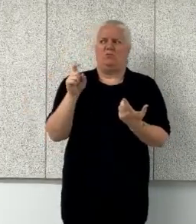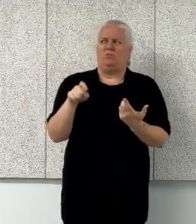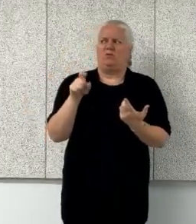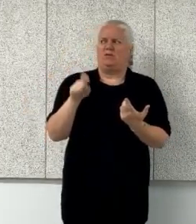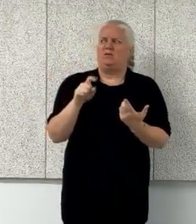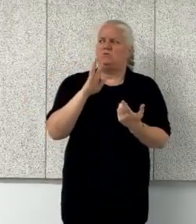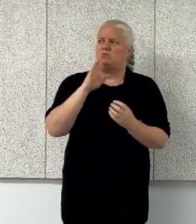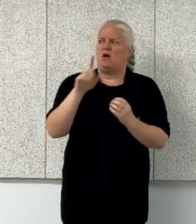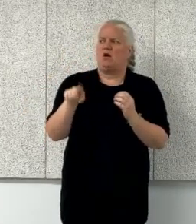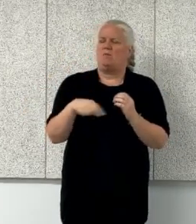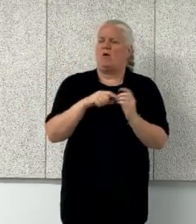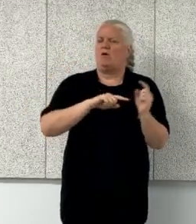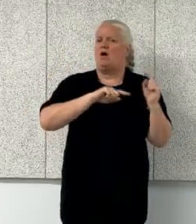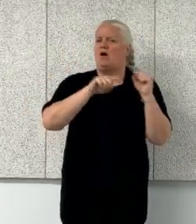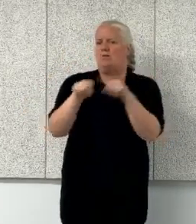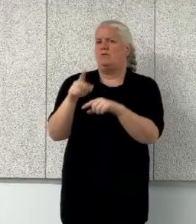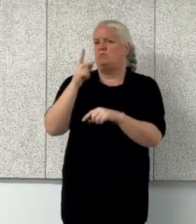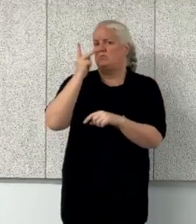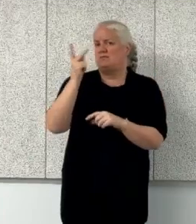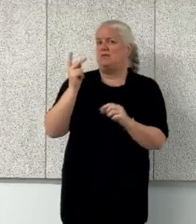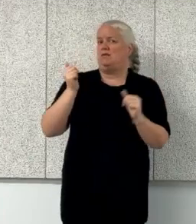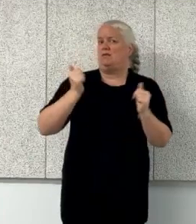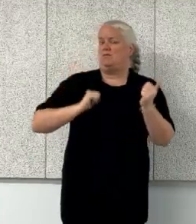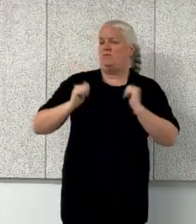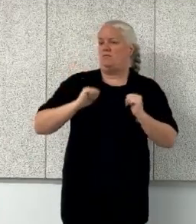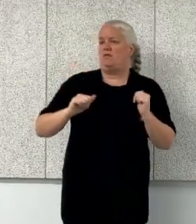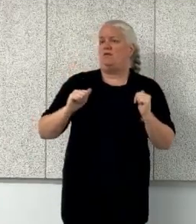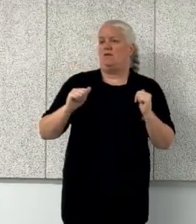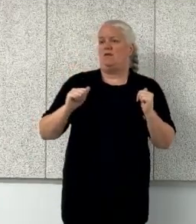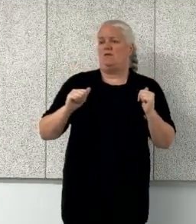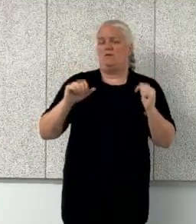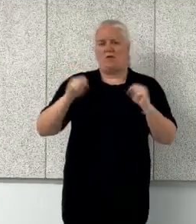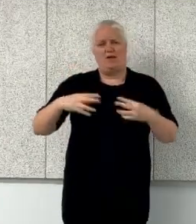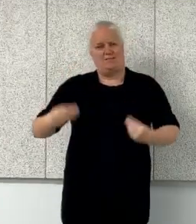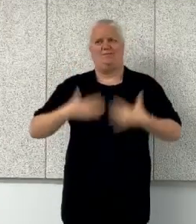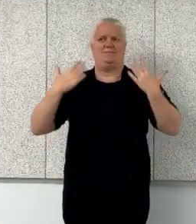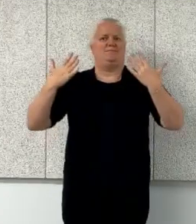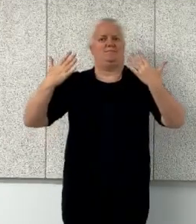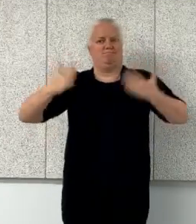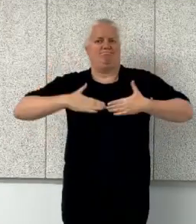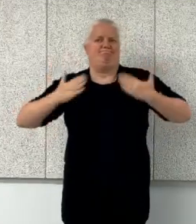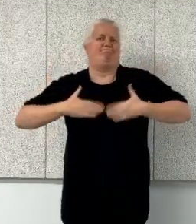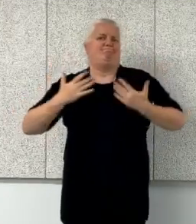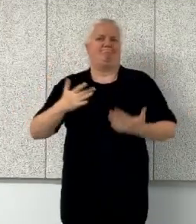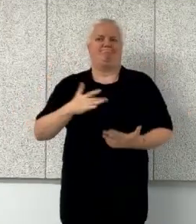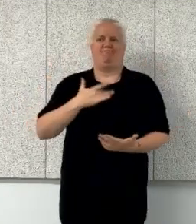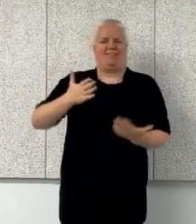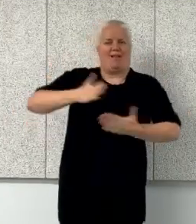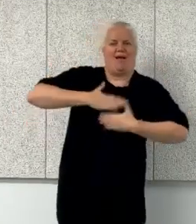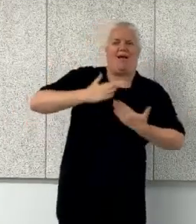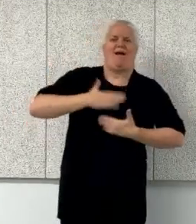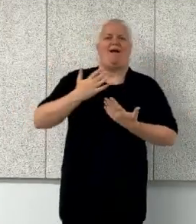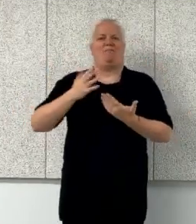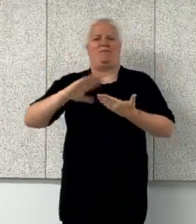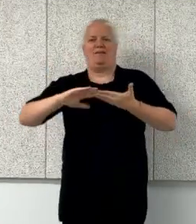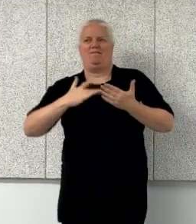you know, coming to see an arts event has life-affirming, life-enriching communal experiences and things that make a part of